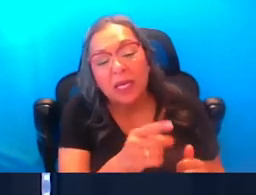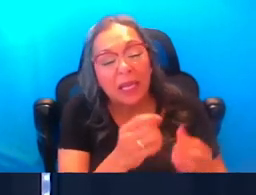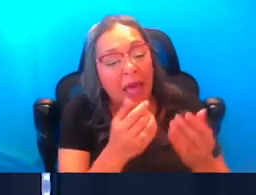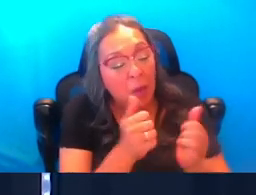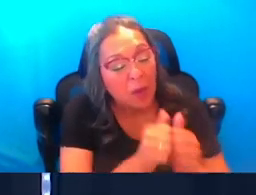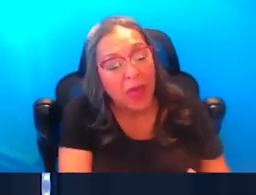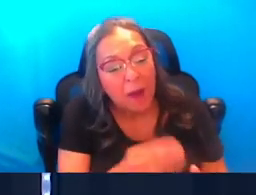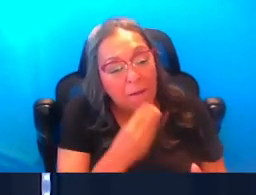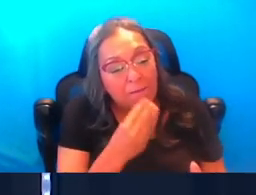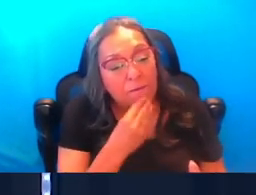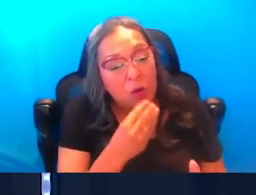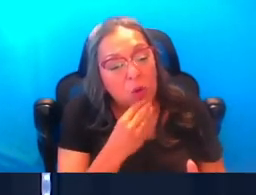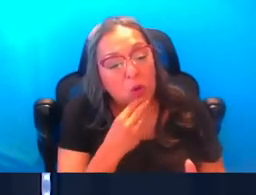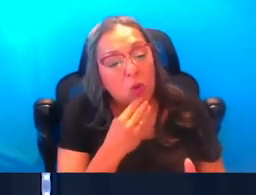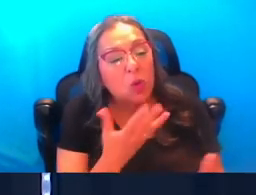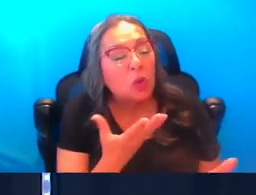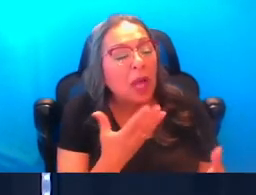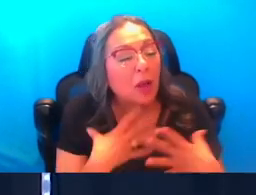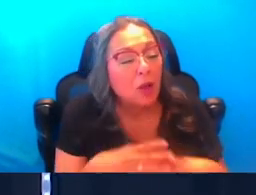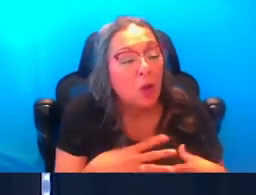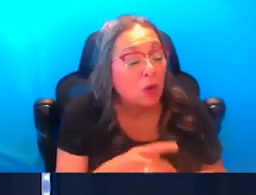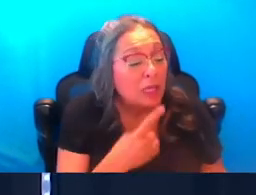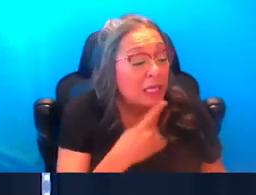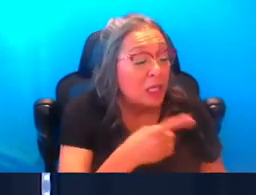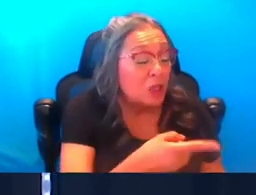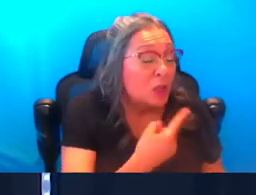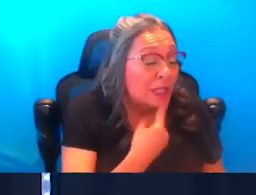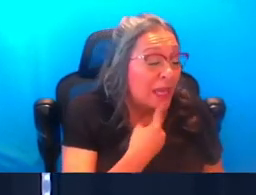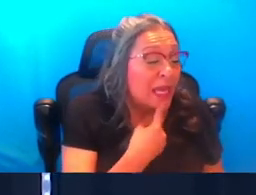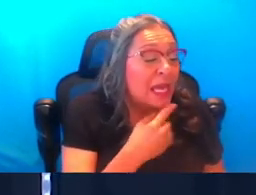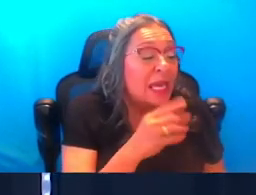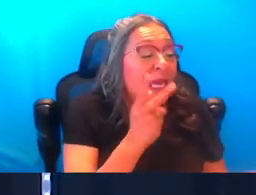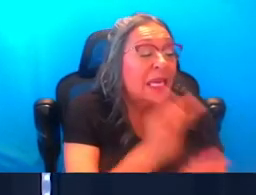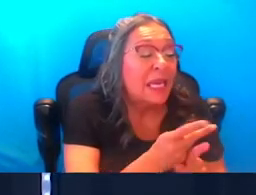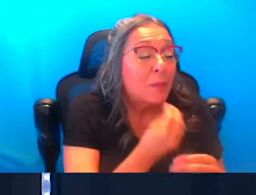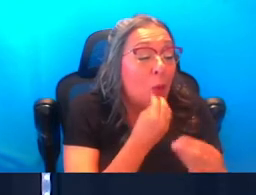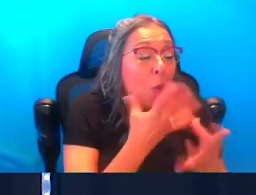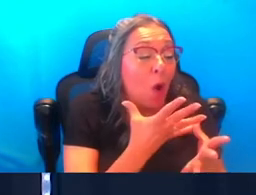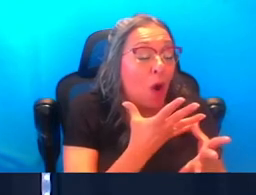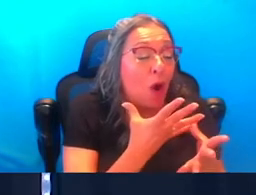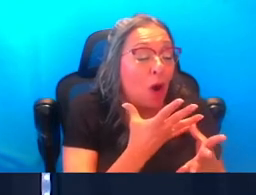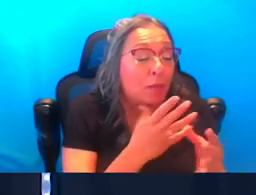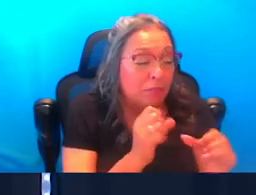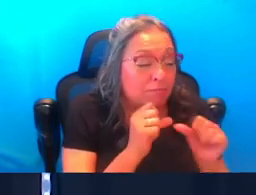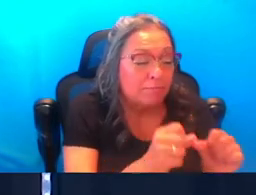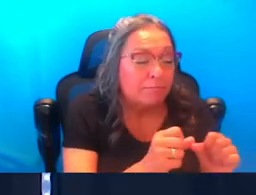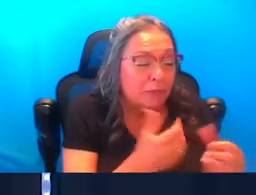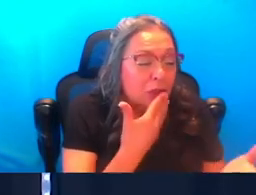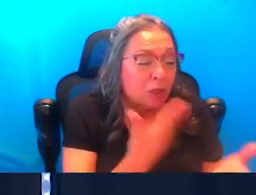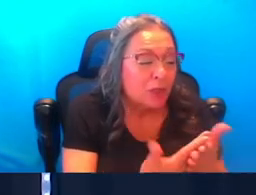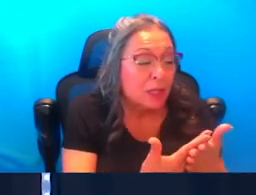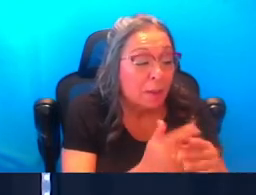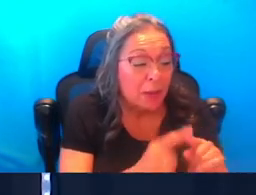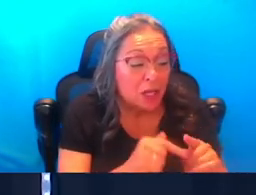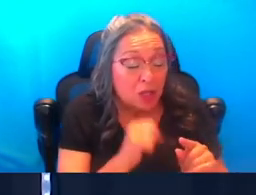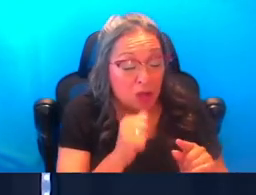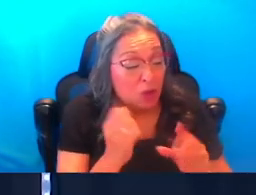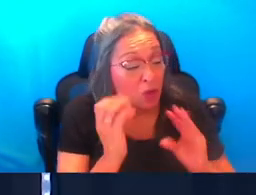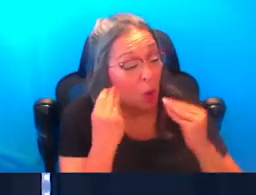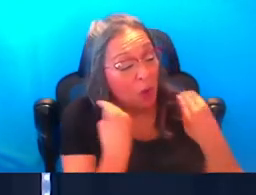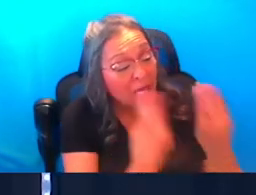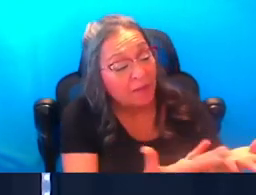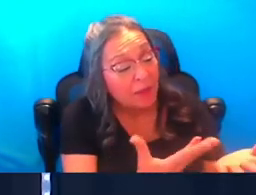well and eat well. And then you don't give that person any food or clothing, what good does that